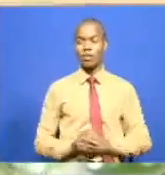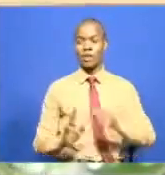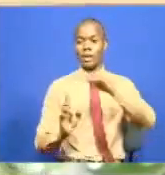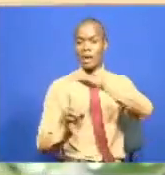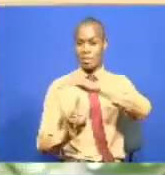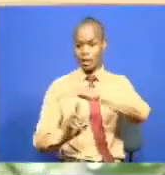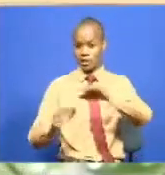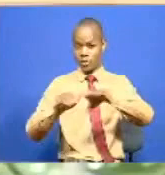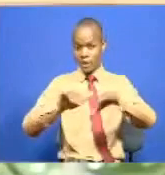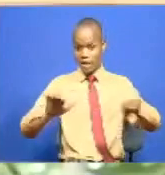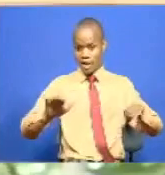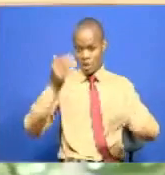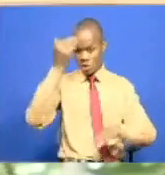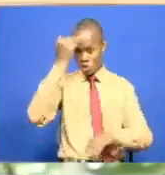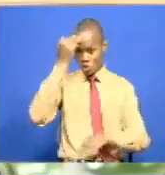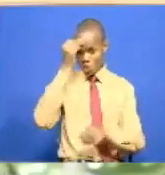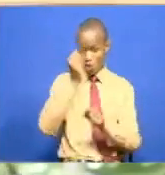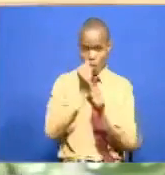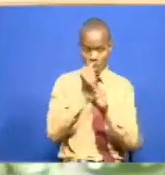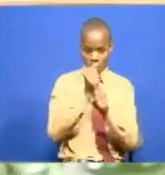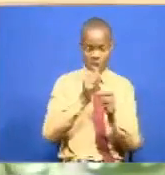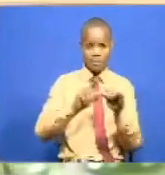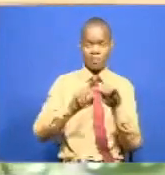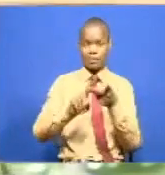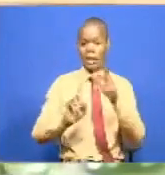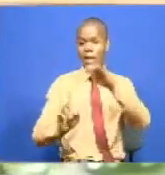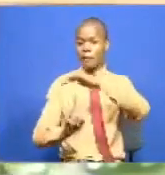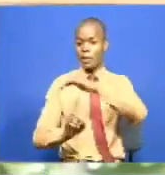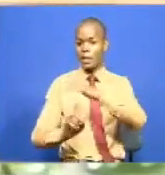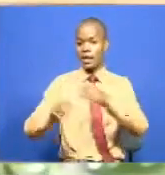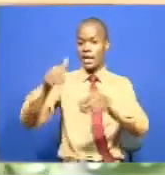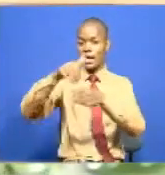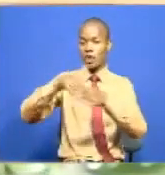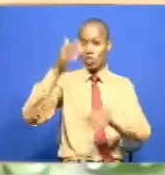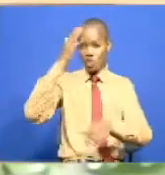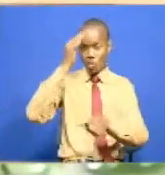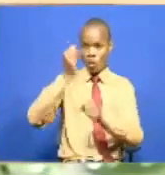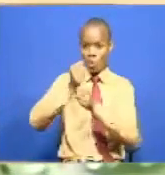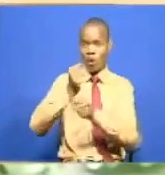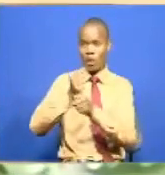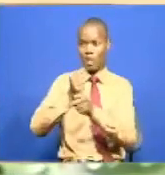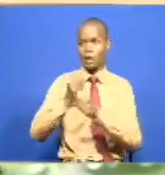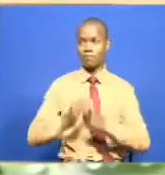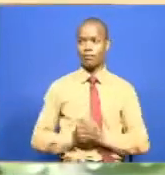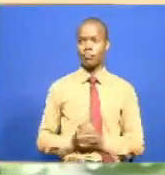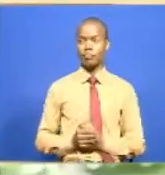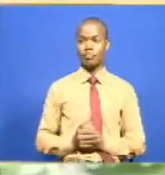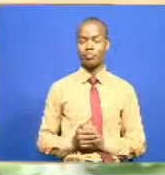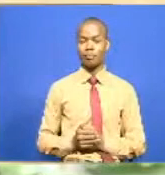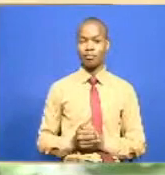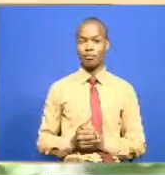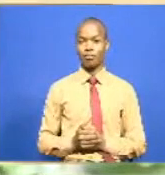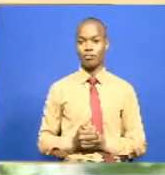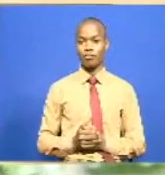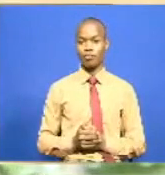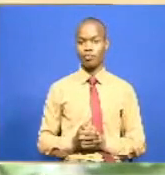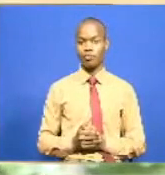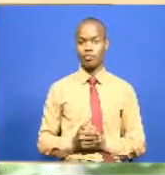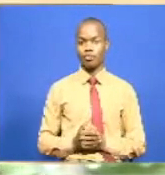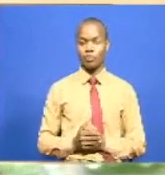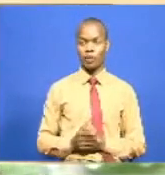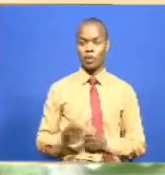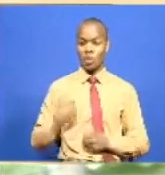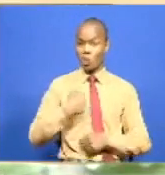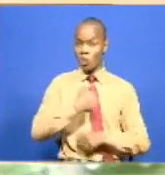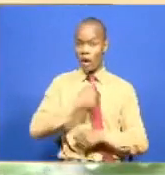yao. Ministry ya Interior wanajua kazi yao. Kwa hivyo tutahakikisha